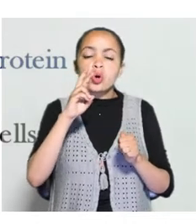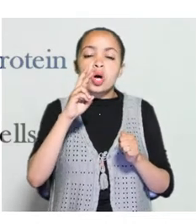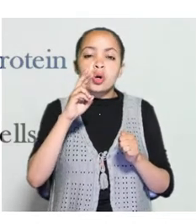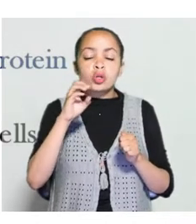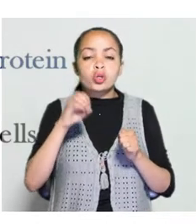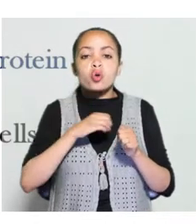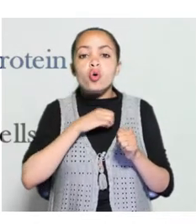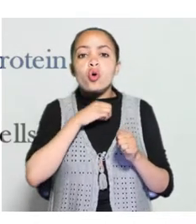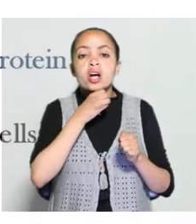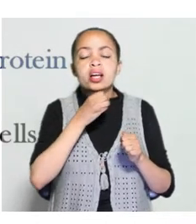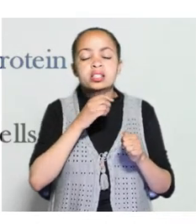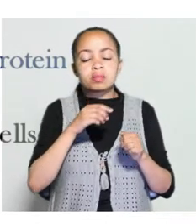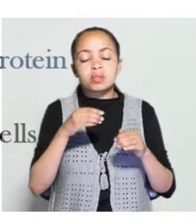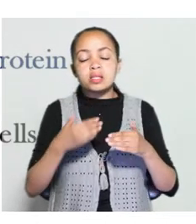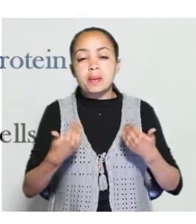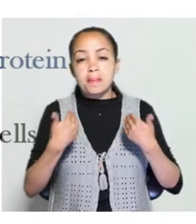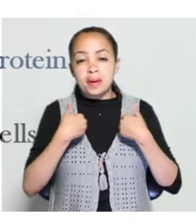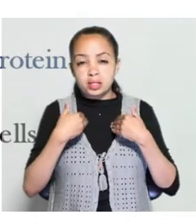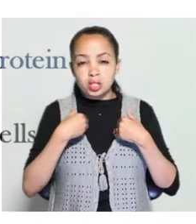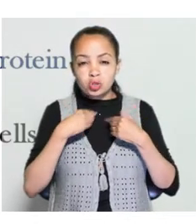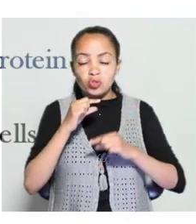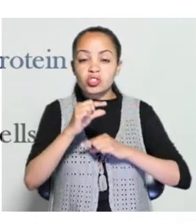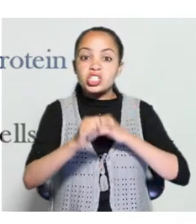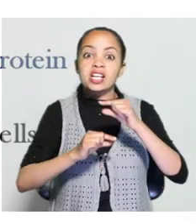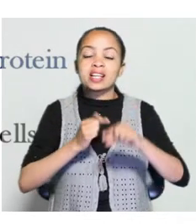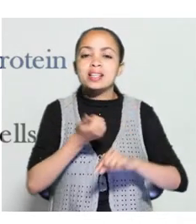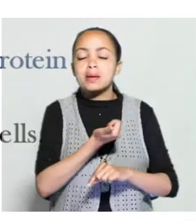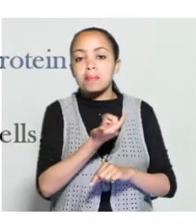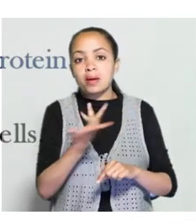is the presence of genetic material,